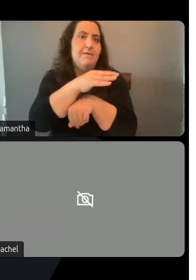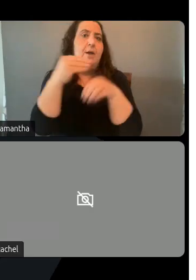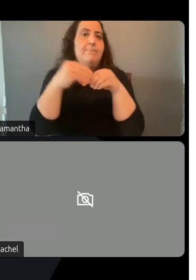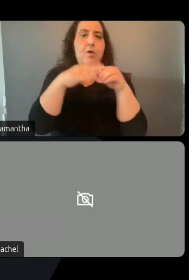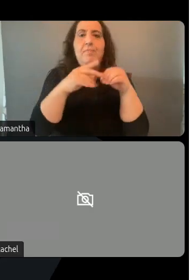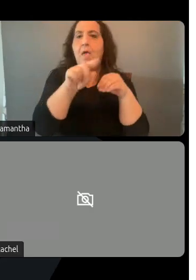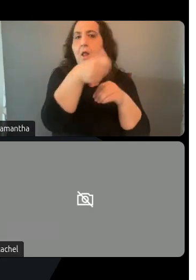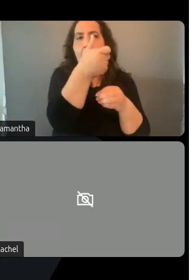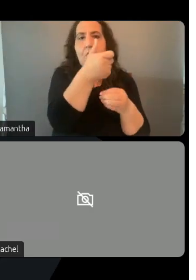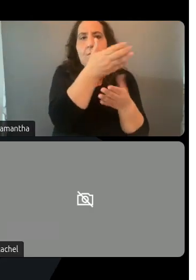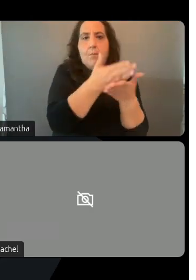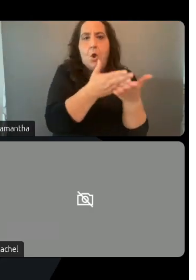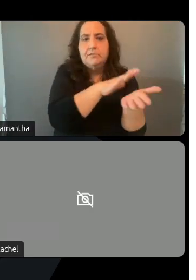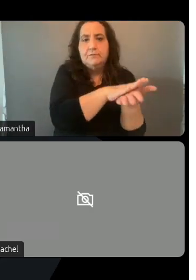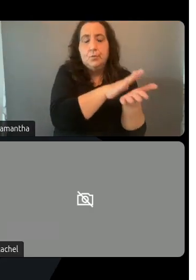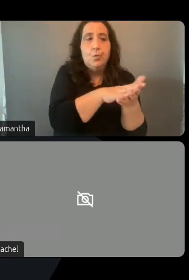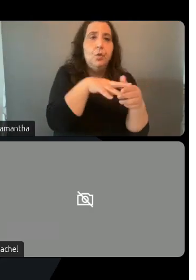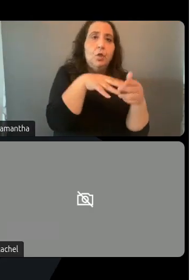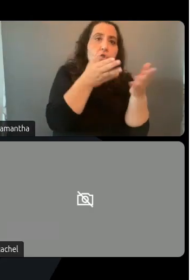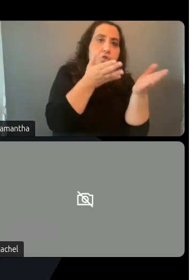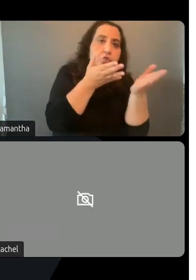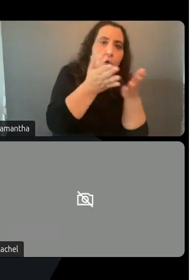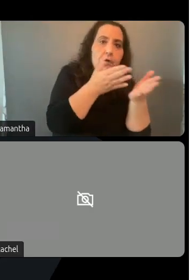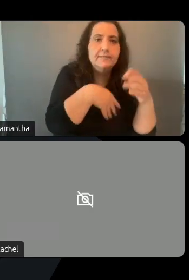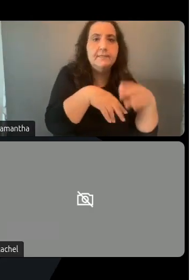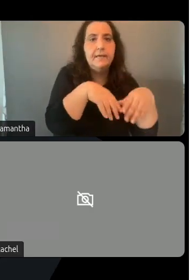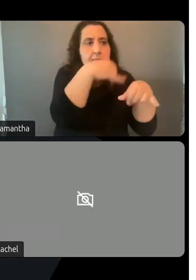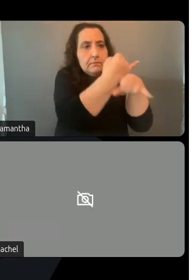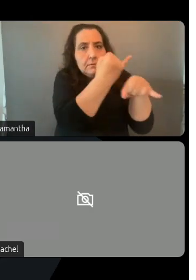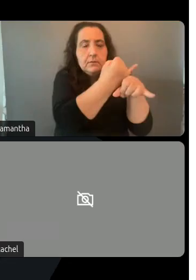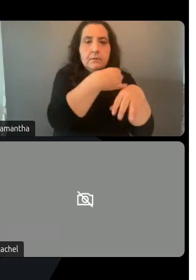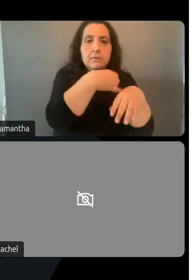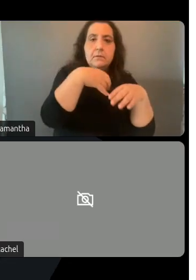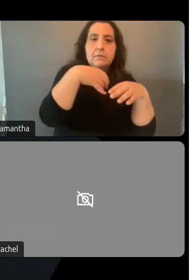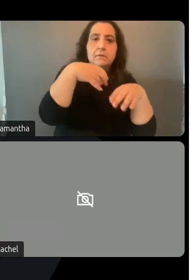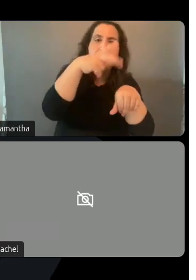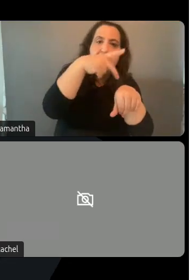services, facilities, and even school leadership.